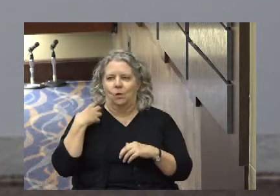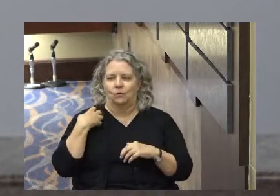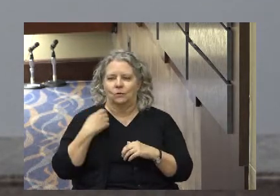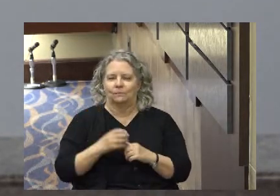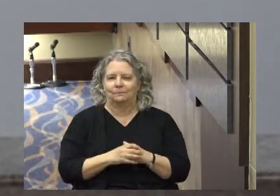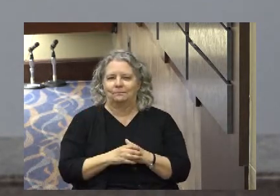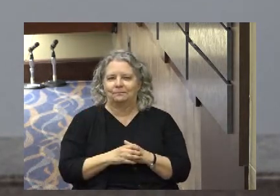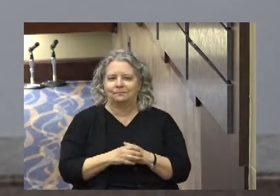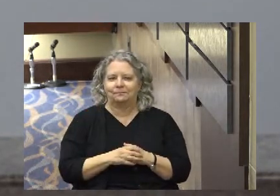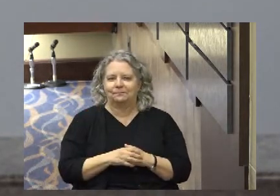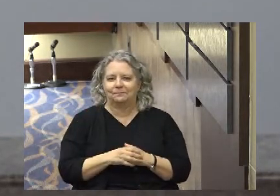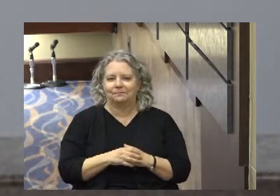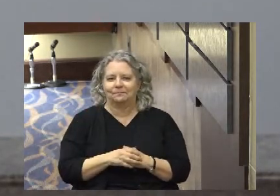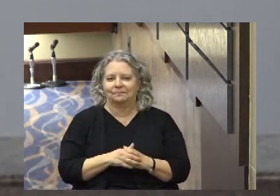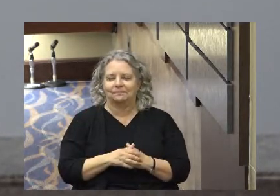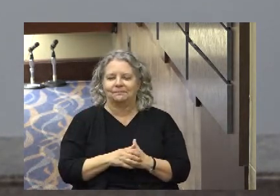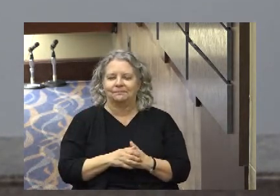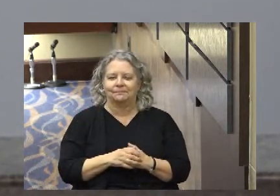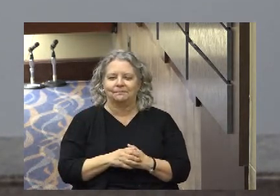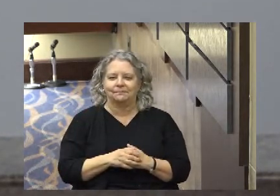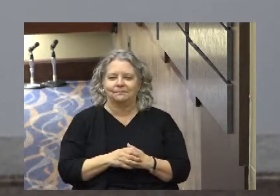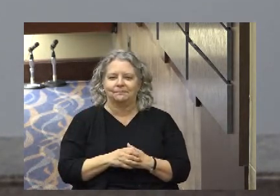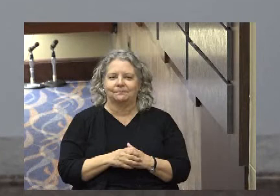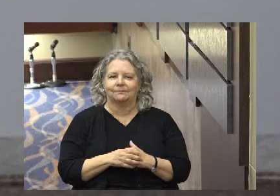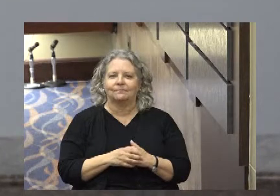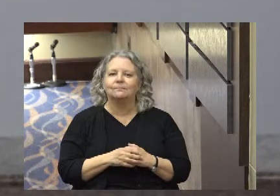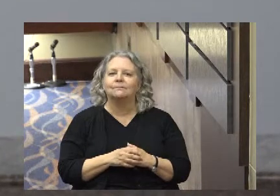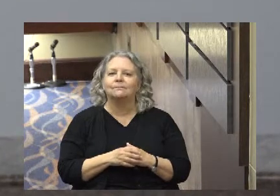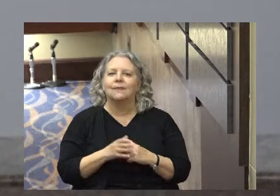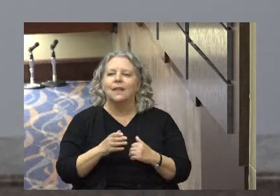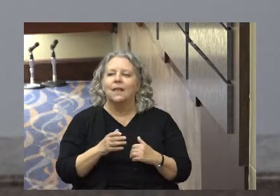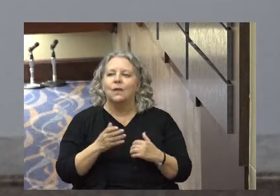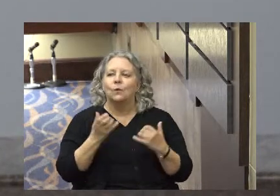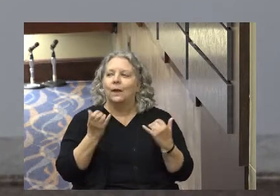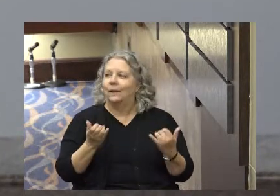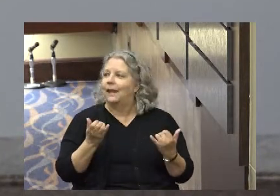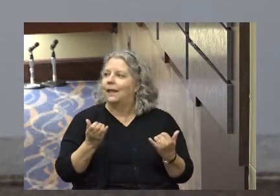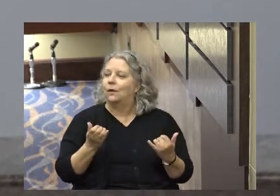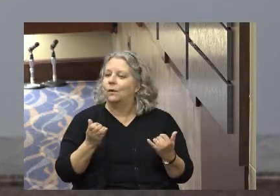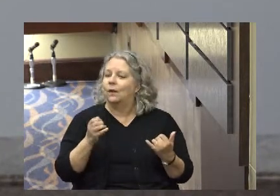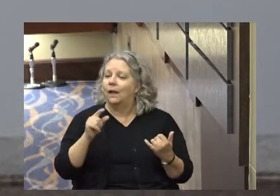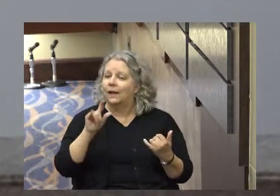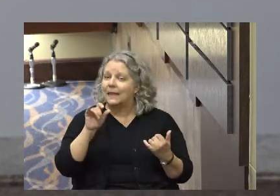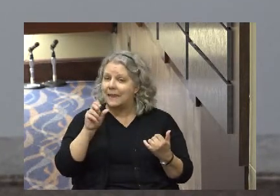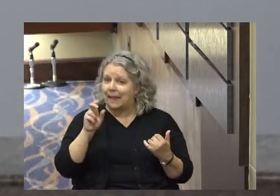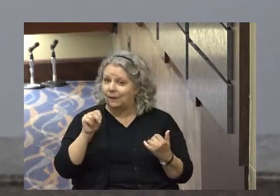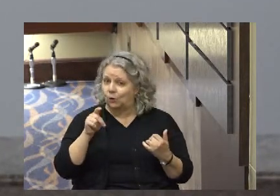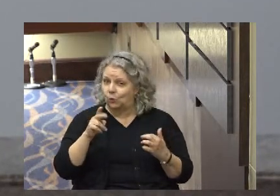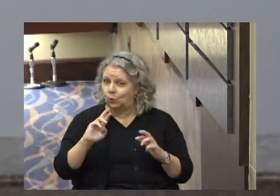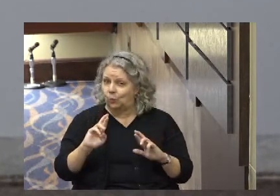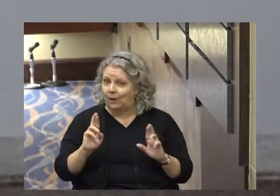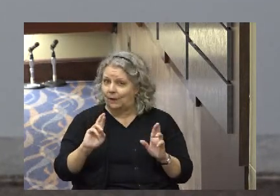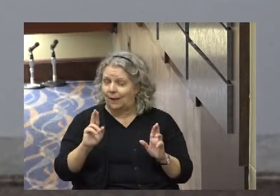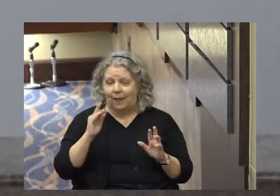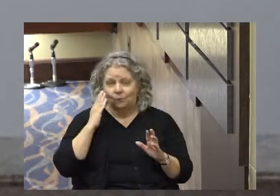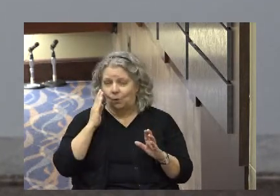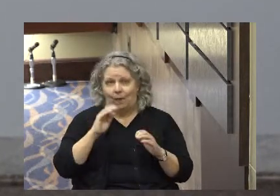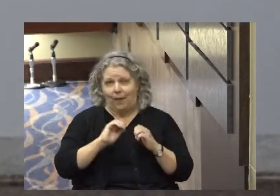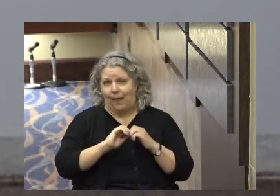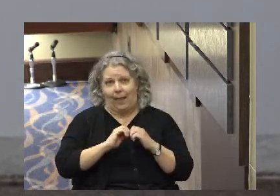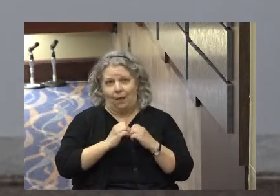Love it, love it, love it. So, well, at this point, Galen, are you ready? I don't know how you're gonna make the transition, but